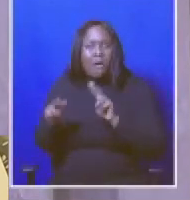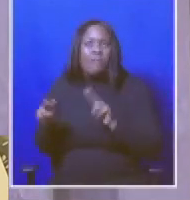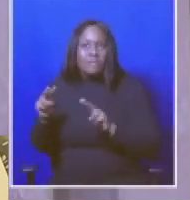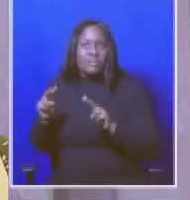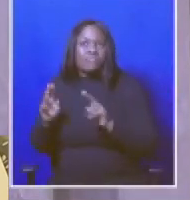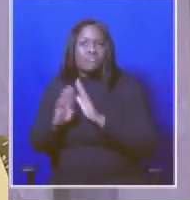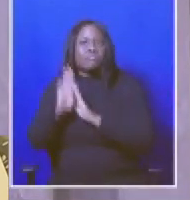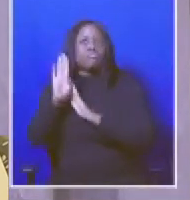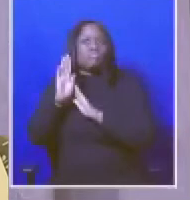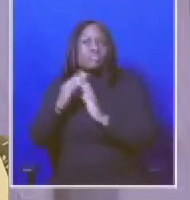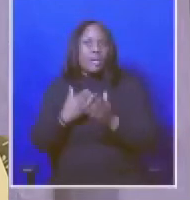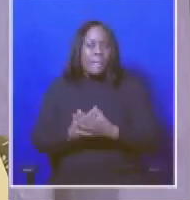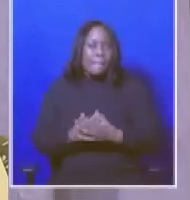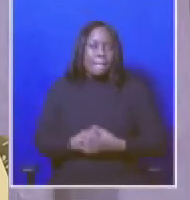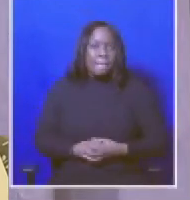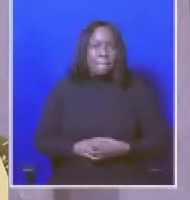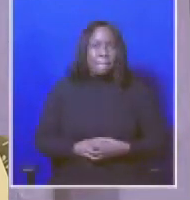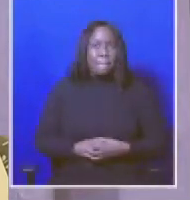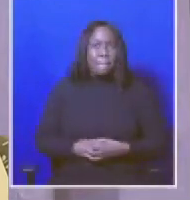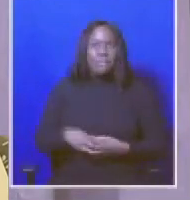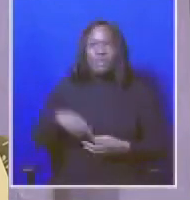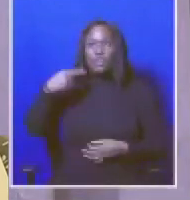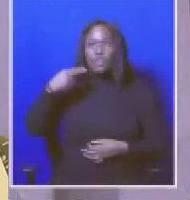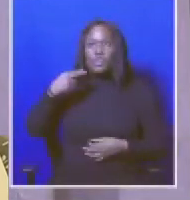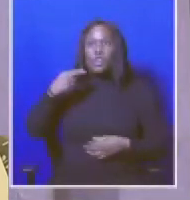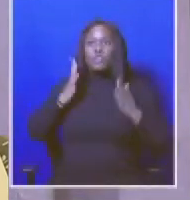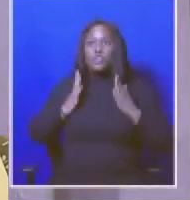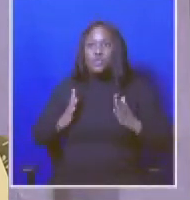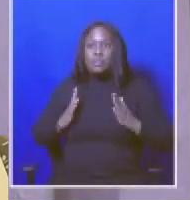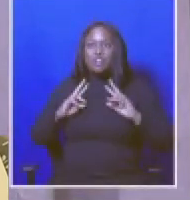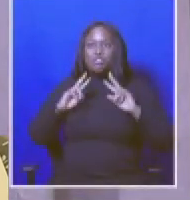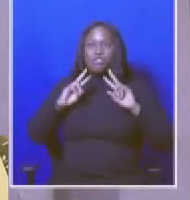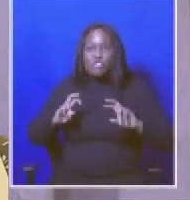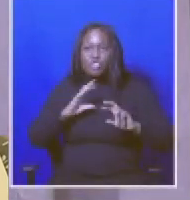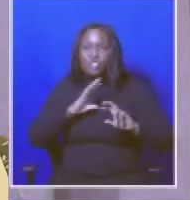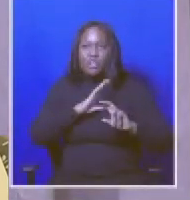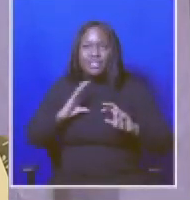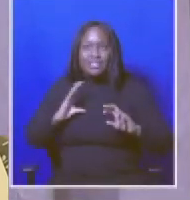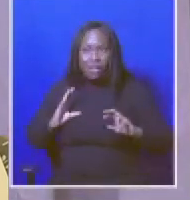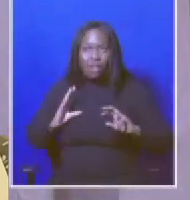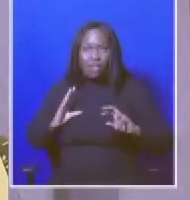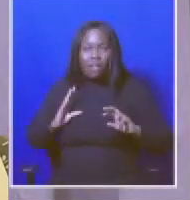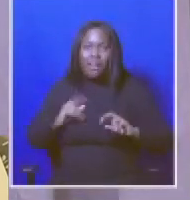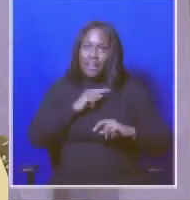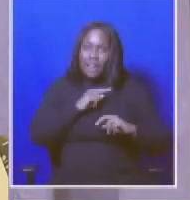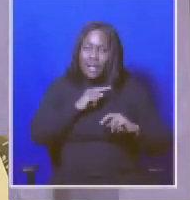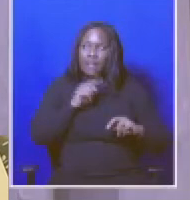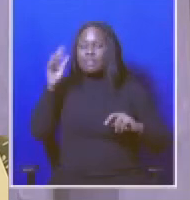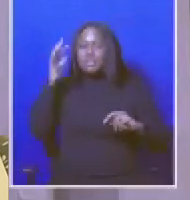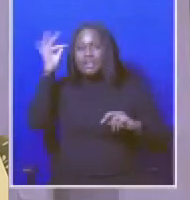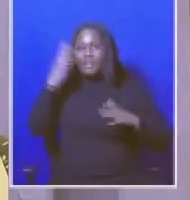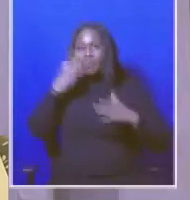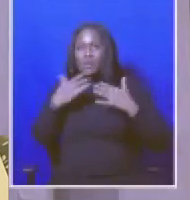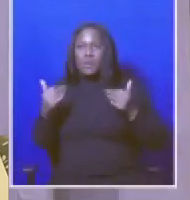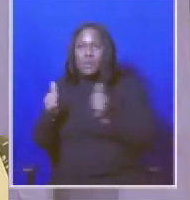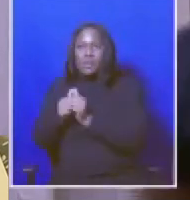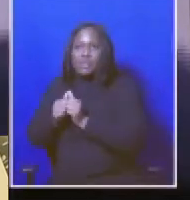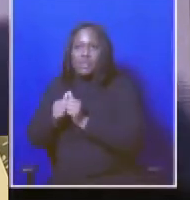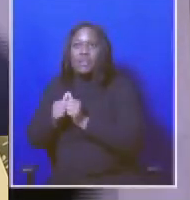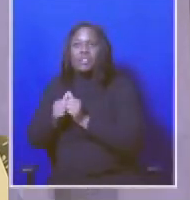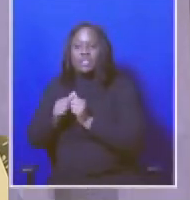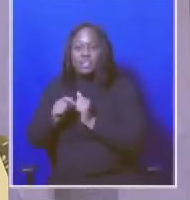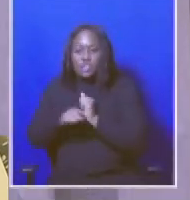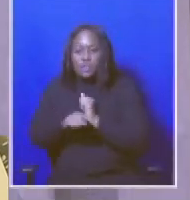In this regard, the Human Resource Research Council is working with government to support local government initiative